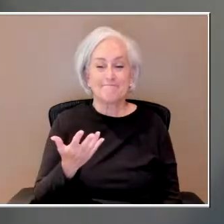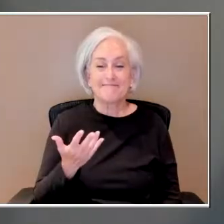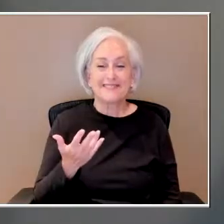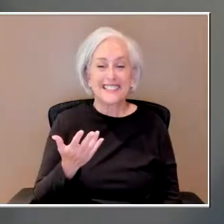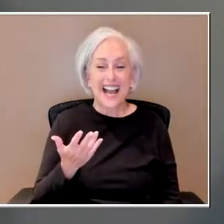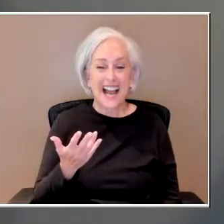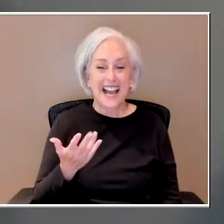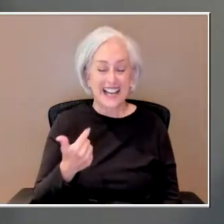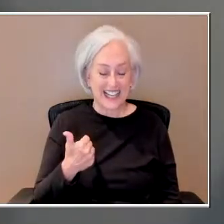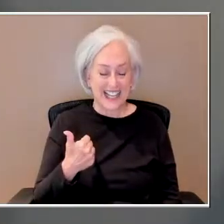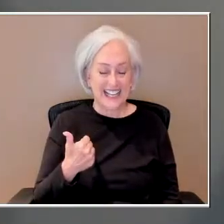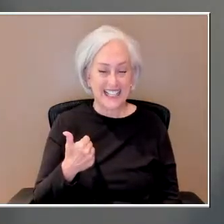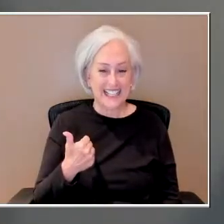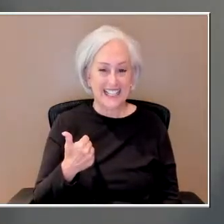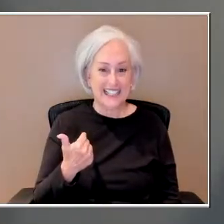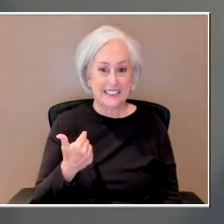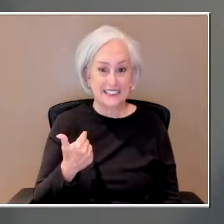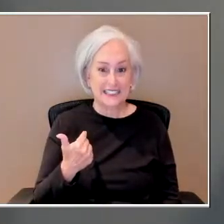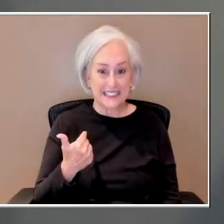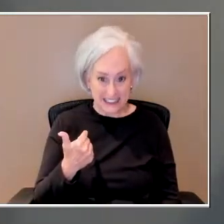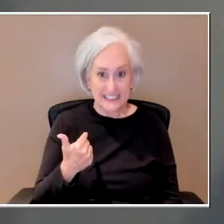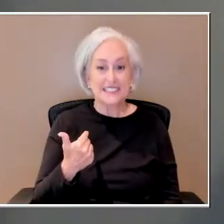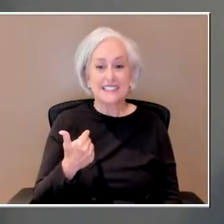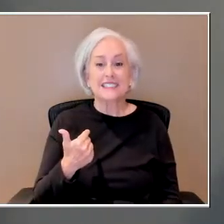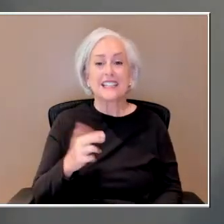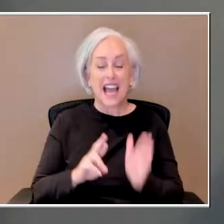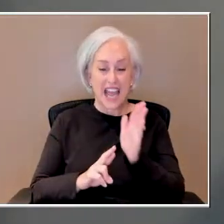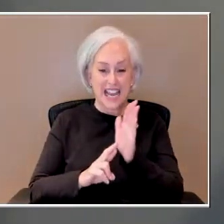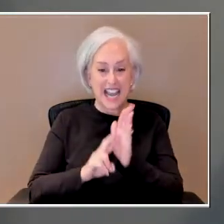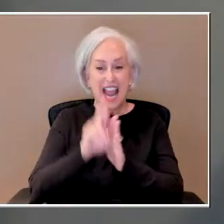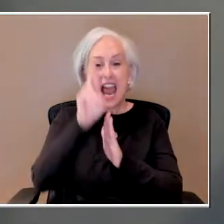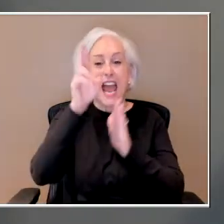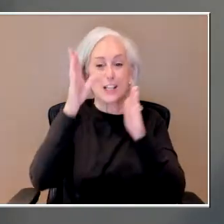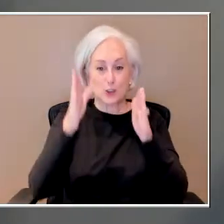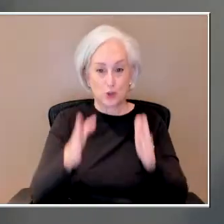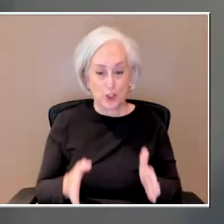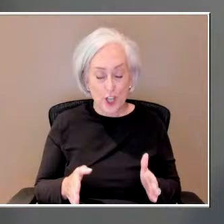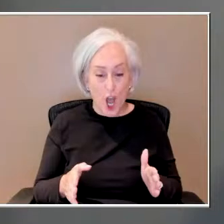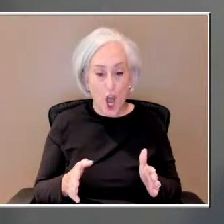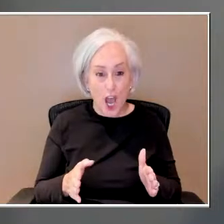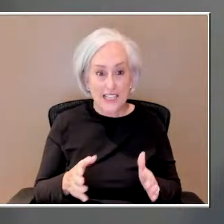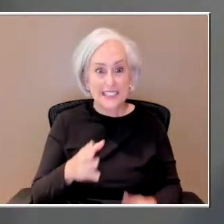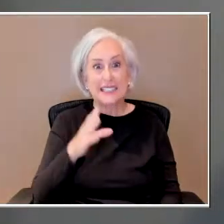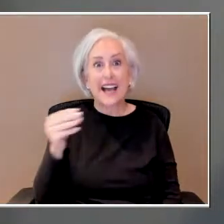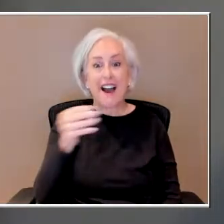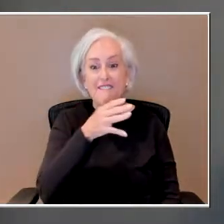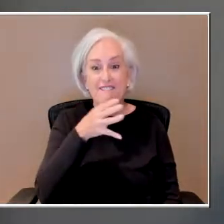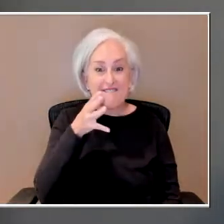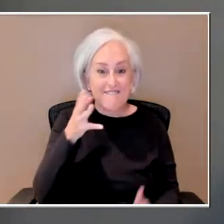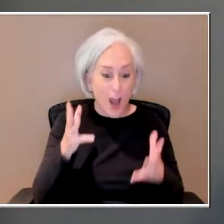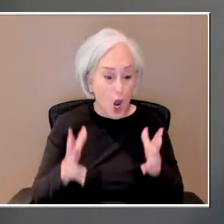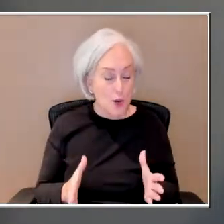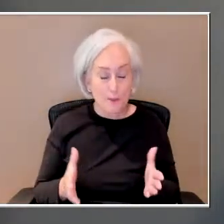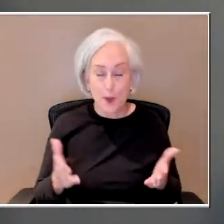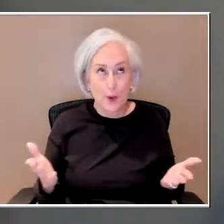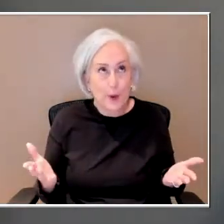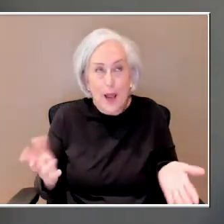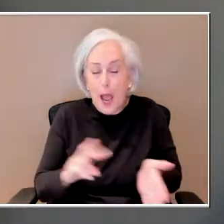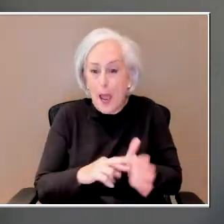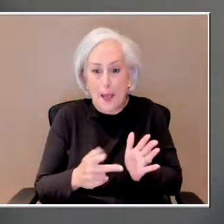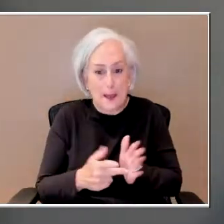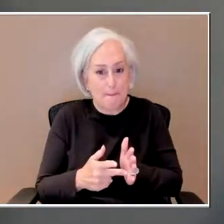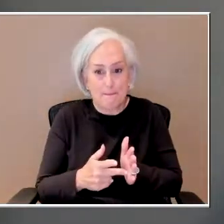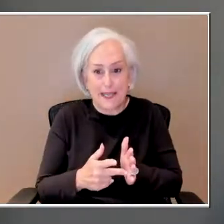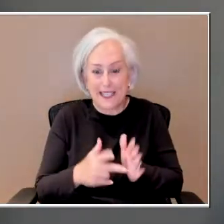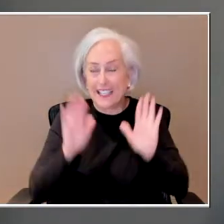an astronaut, and a farmer. I mean, it's